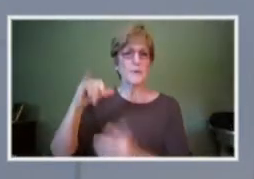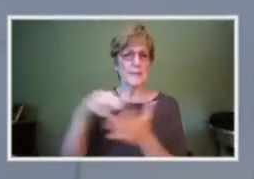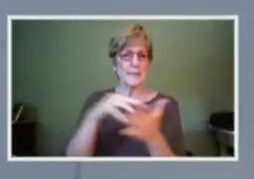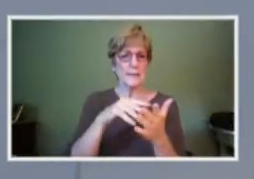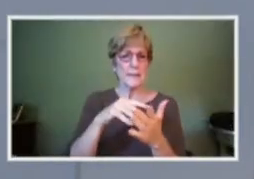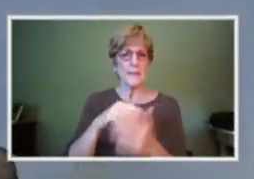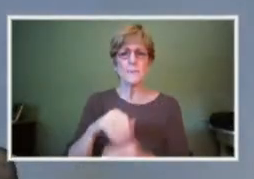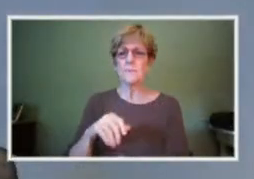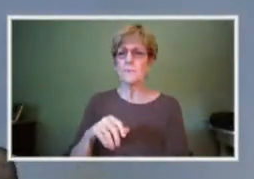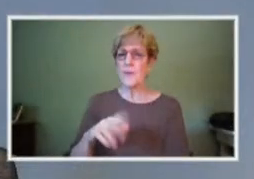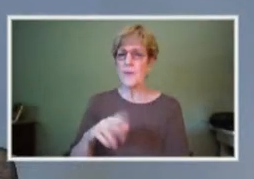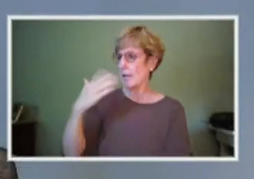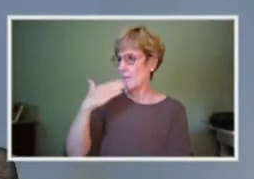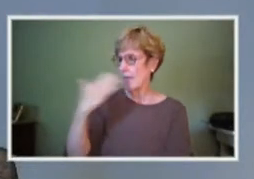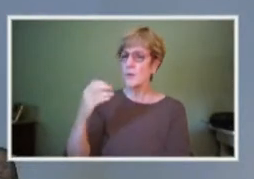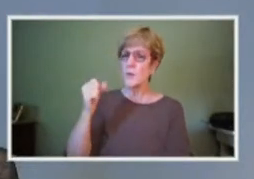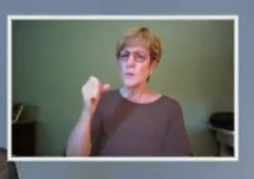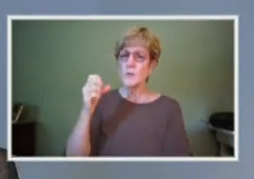Mayor. So